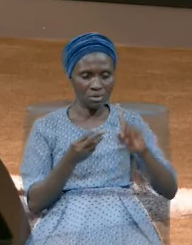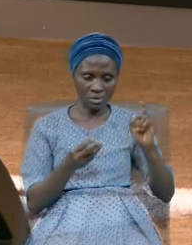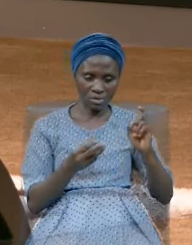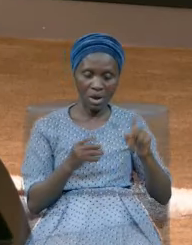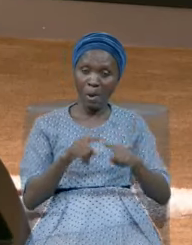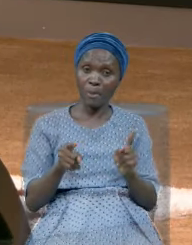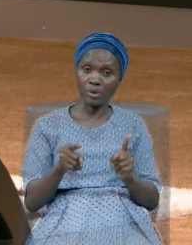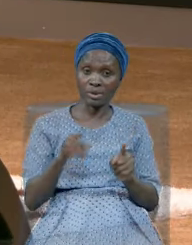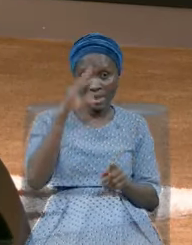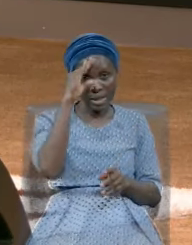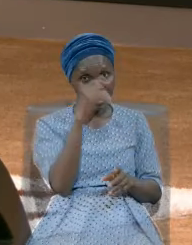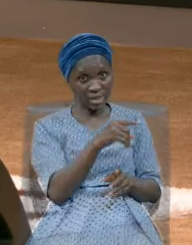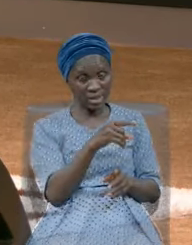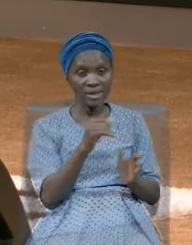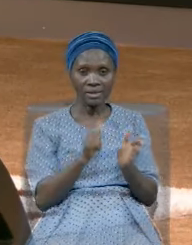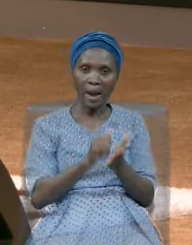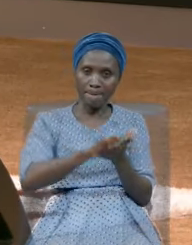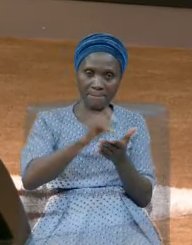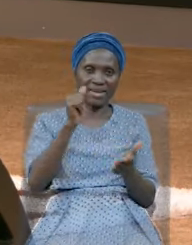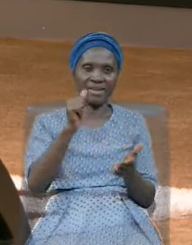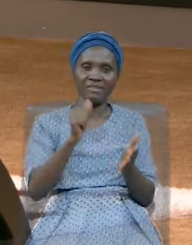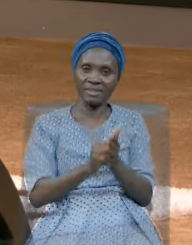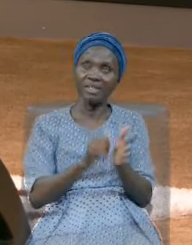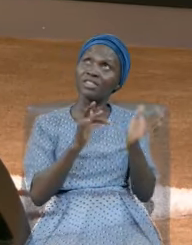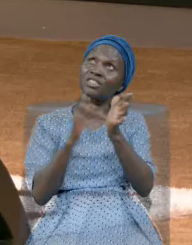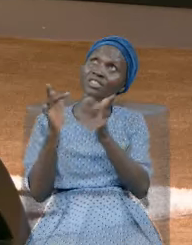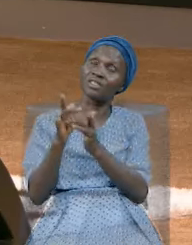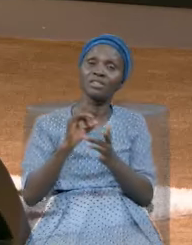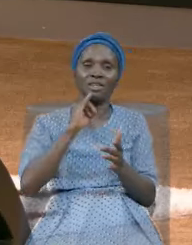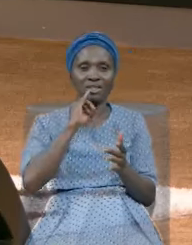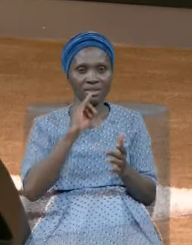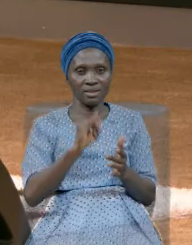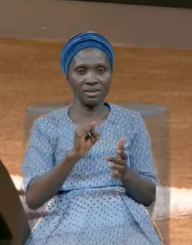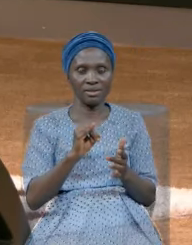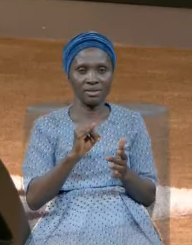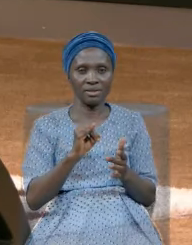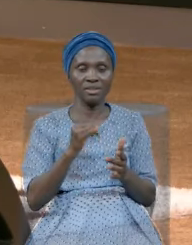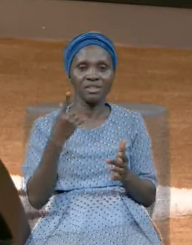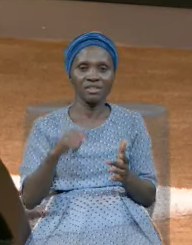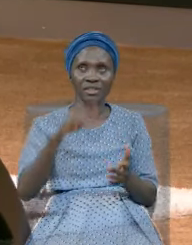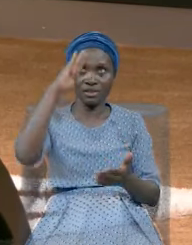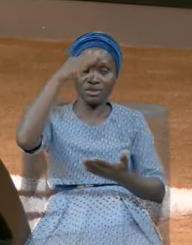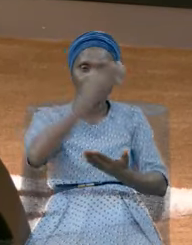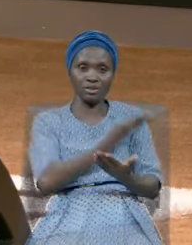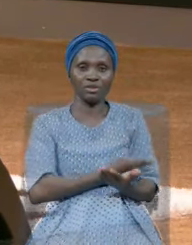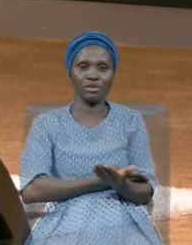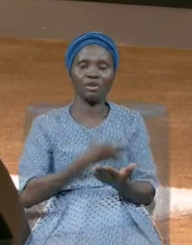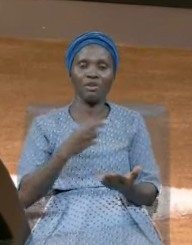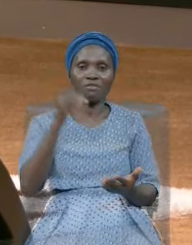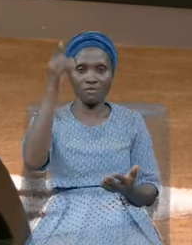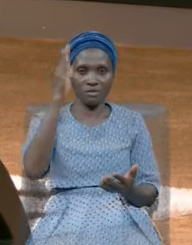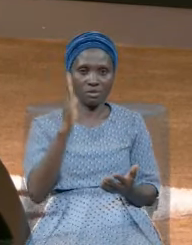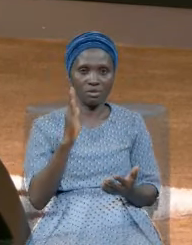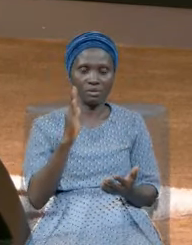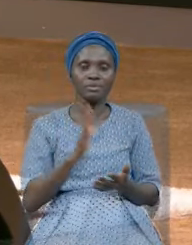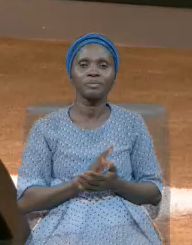that believeth that Jesus is the Son of